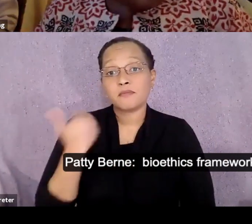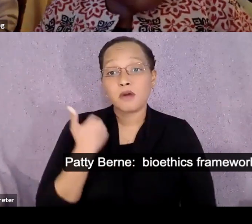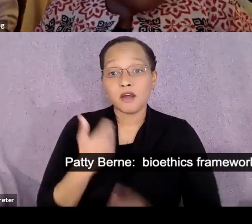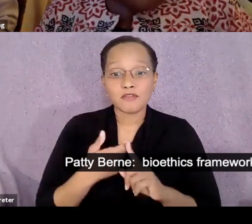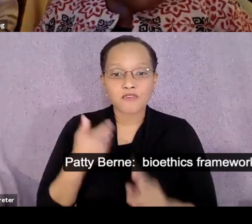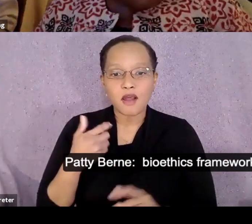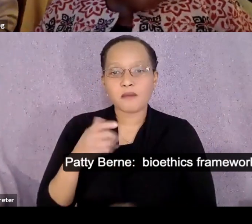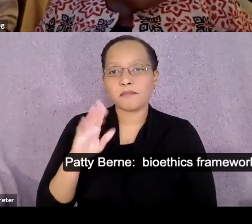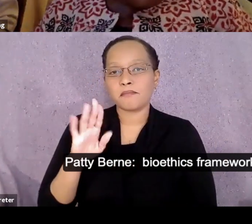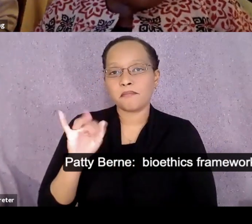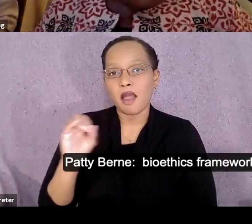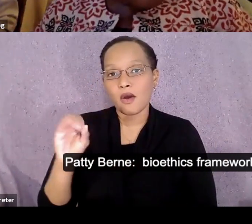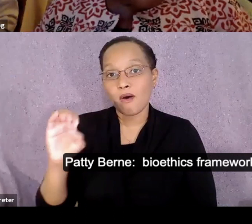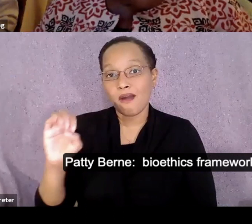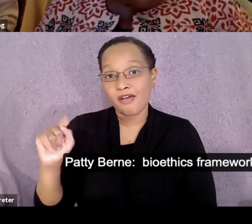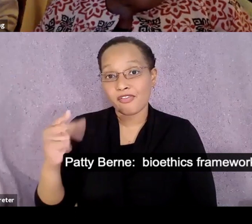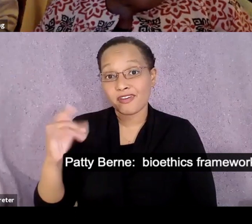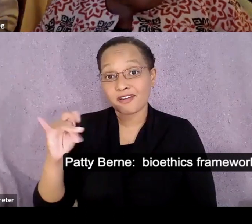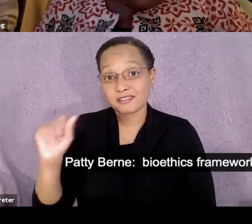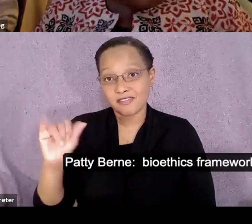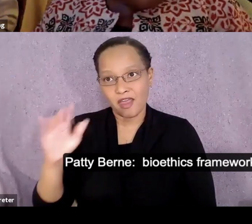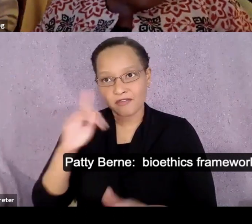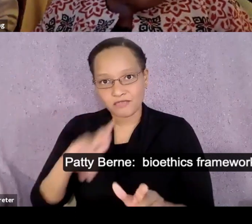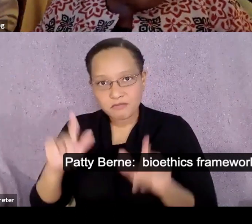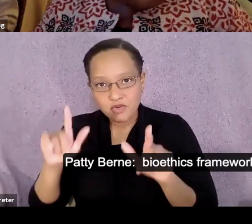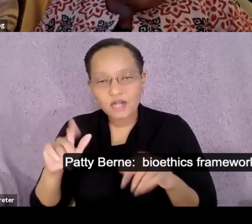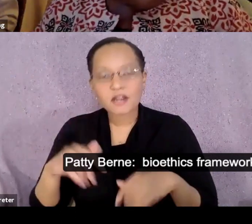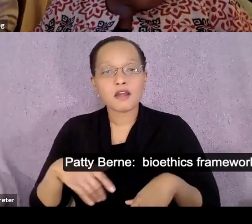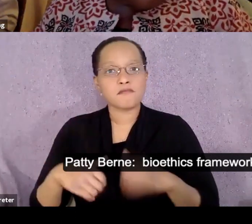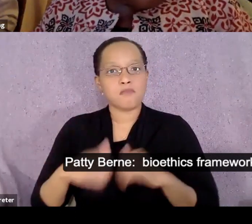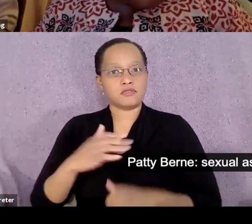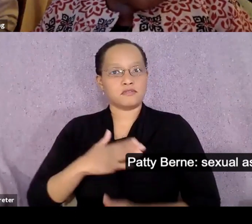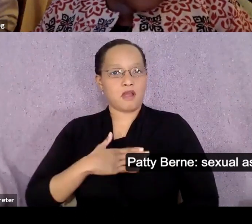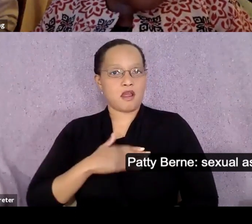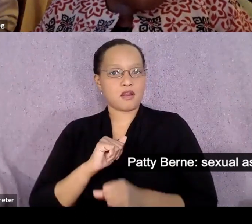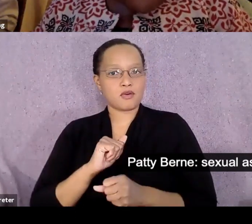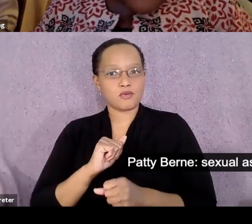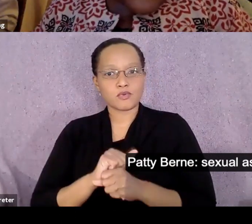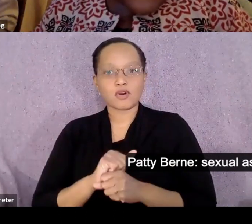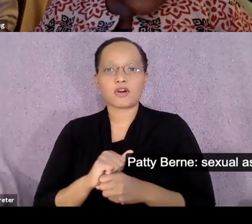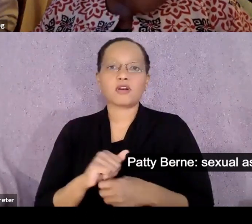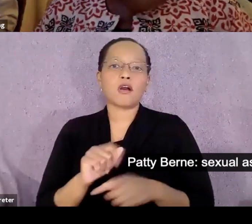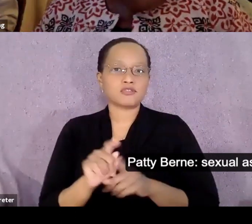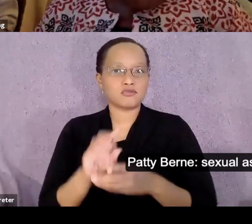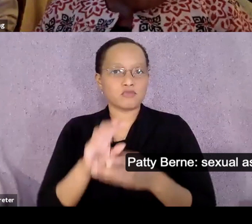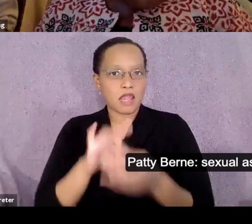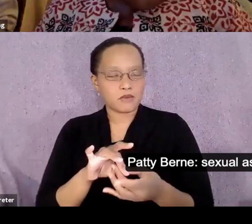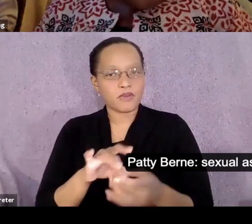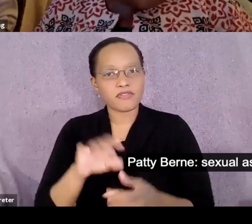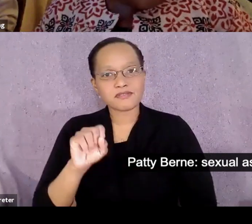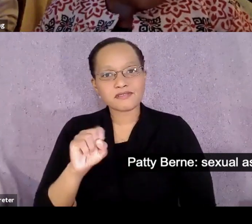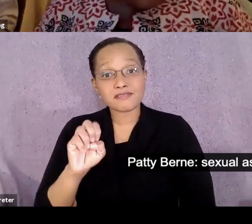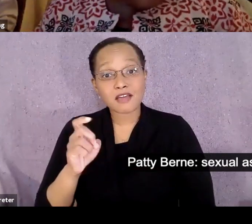bioethics framework, but I'd done the majority of my work in either sexual assault prevention and